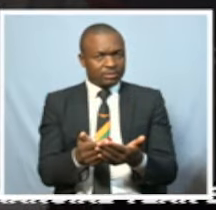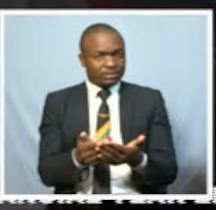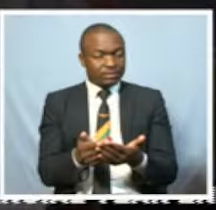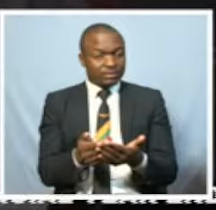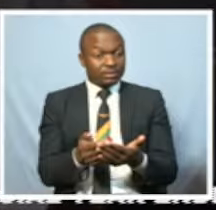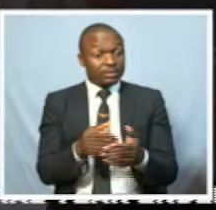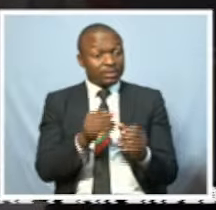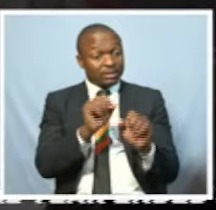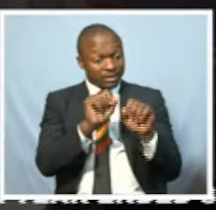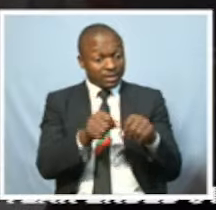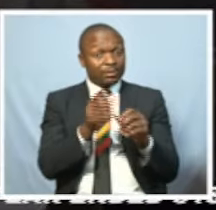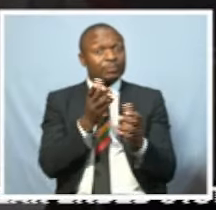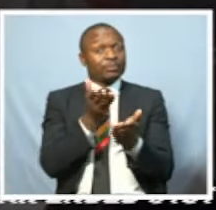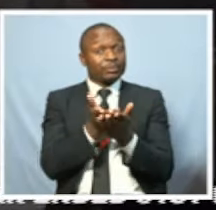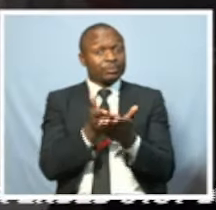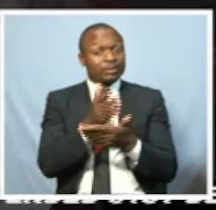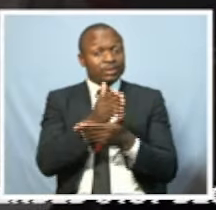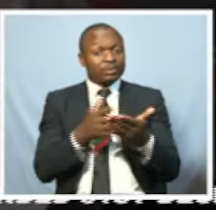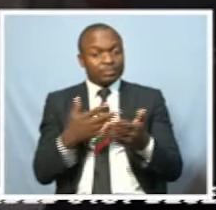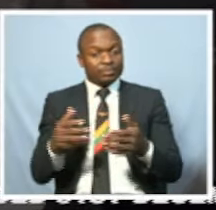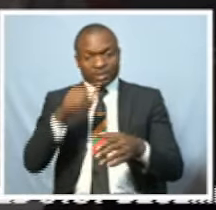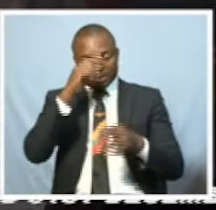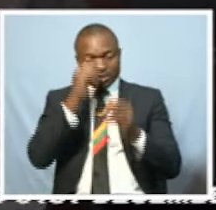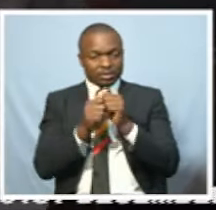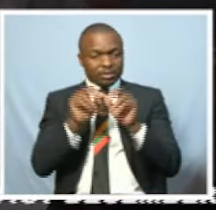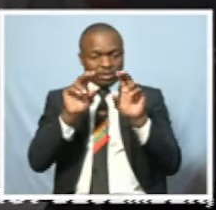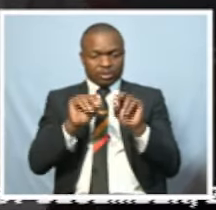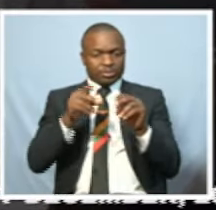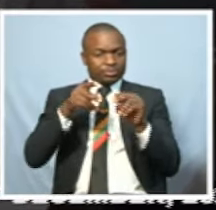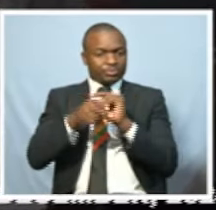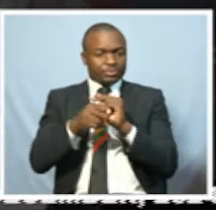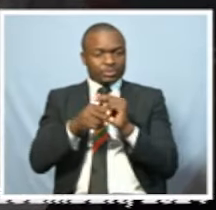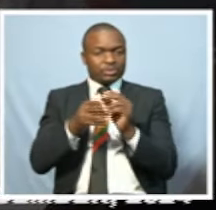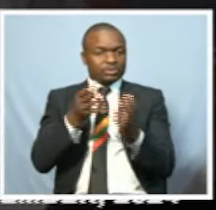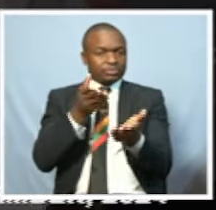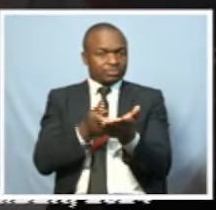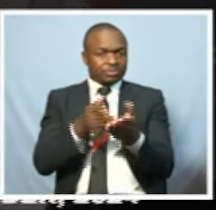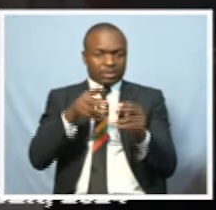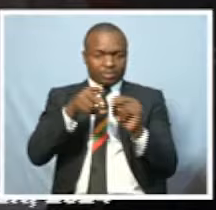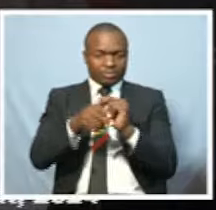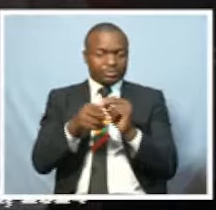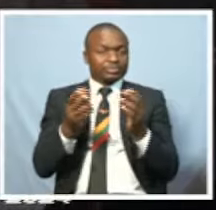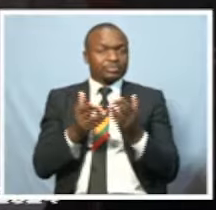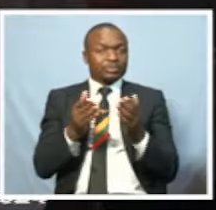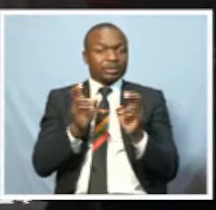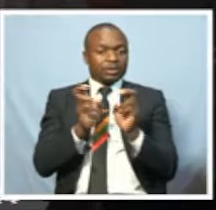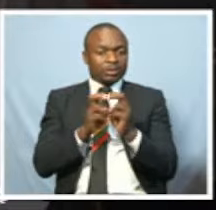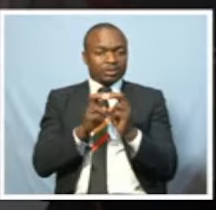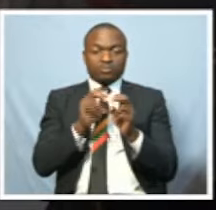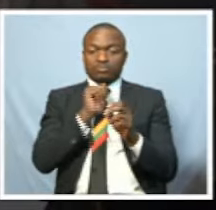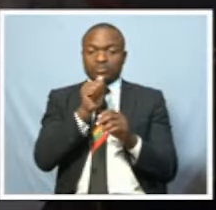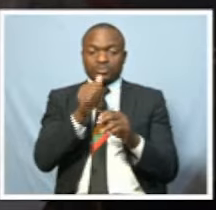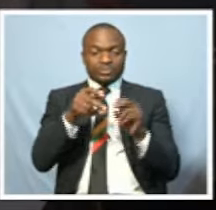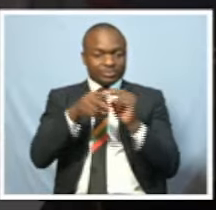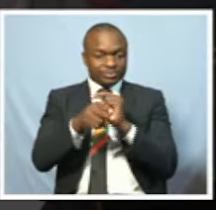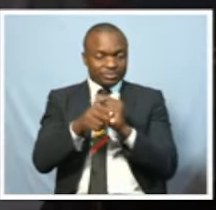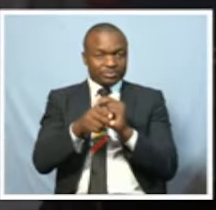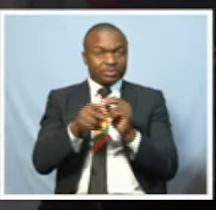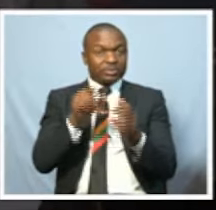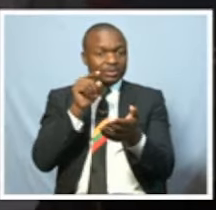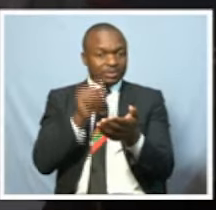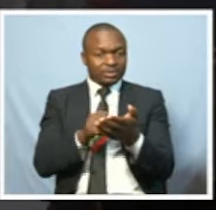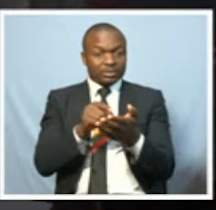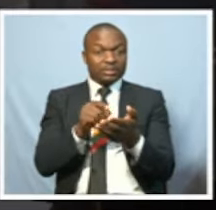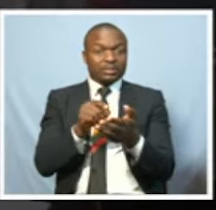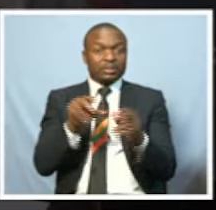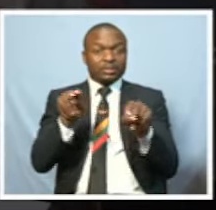might claim something, because there's no termination clause. There's no termination. The contract is not terminated. So is this a